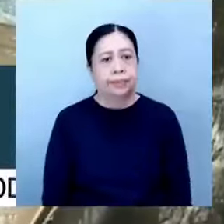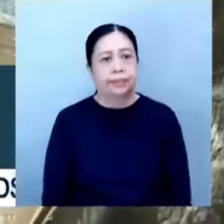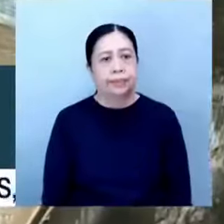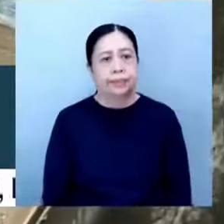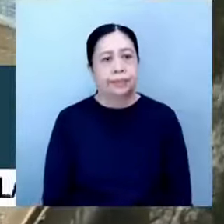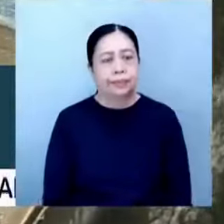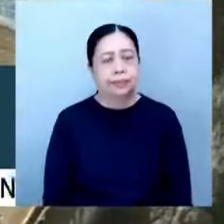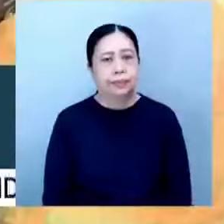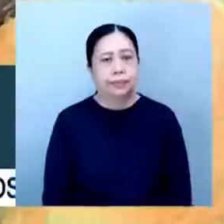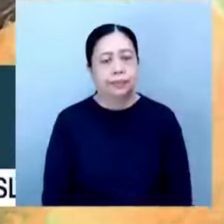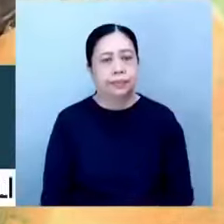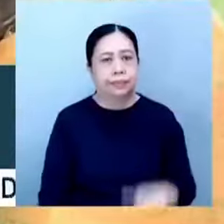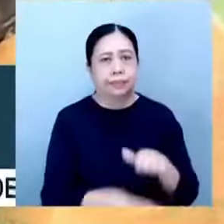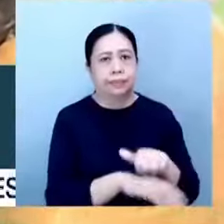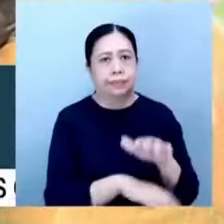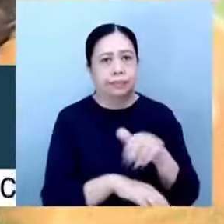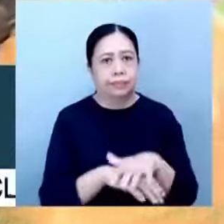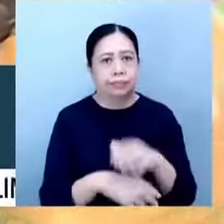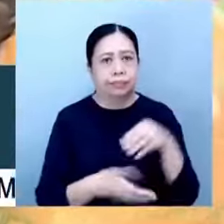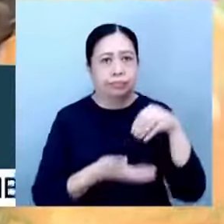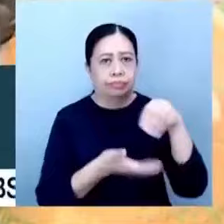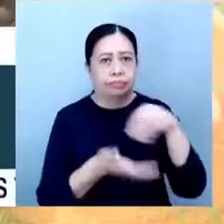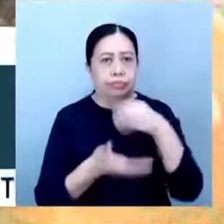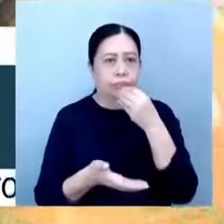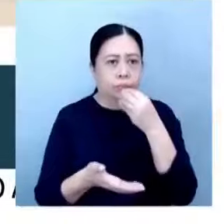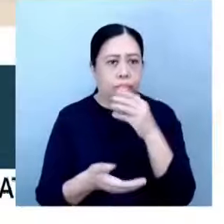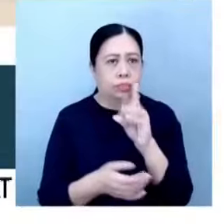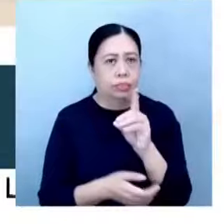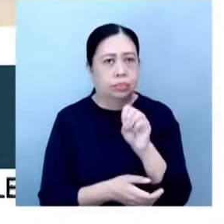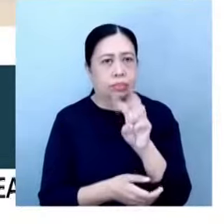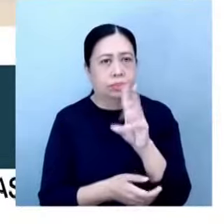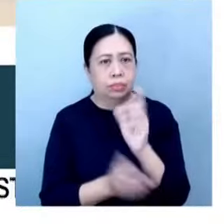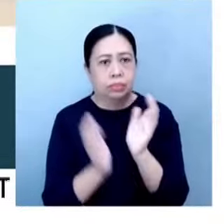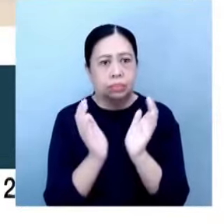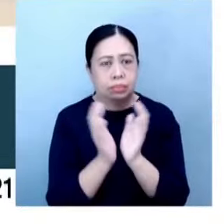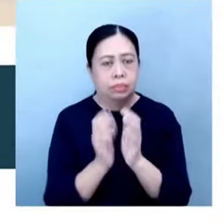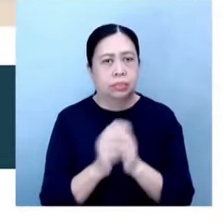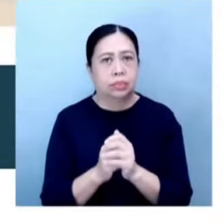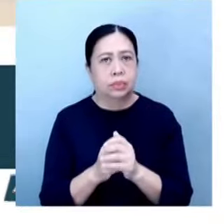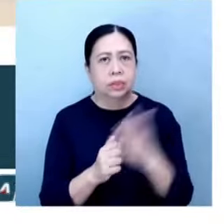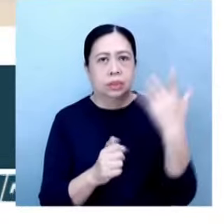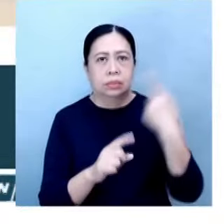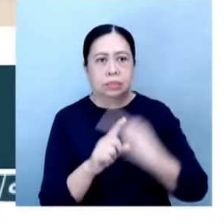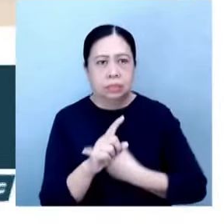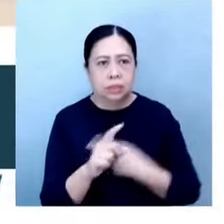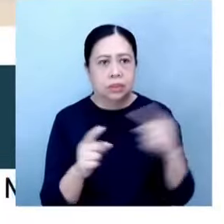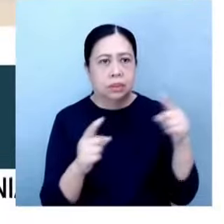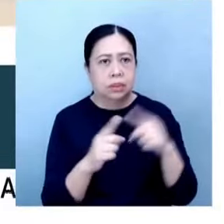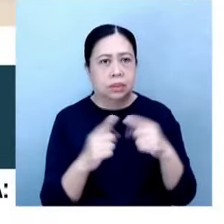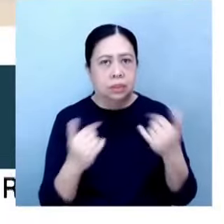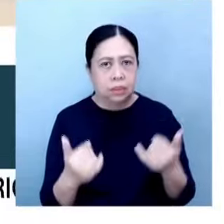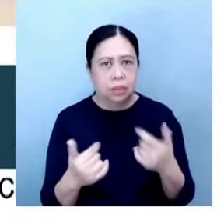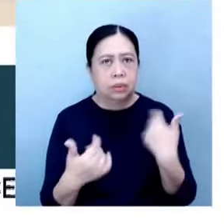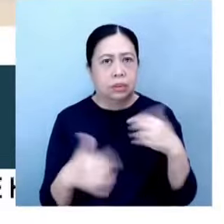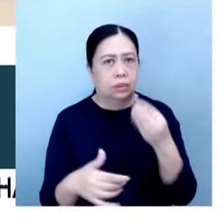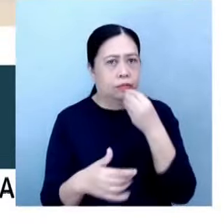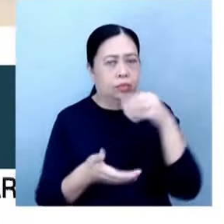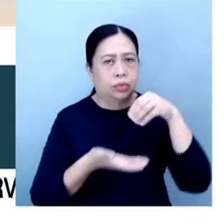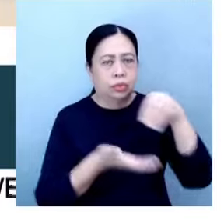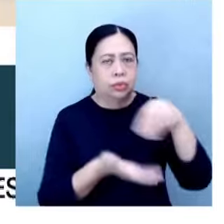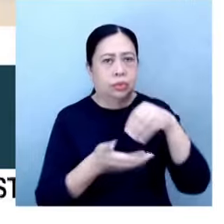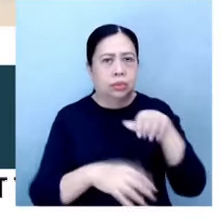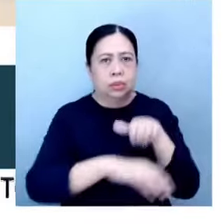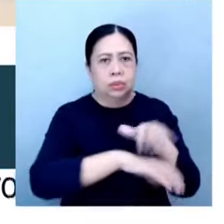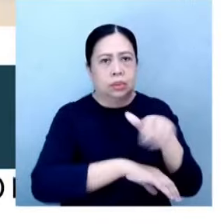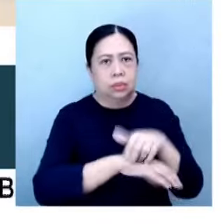Napadala po ng food packs yung DSWD as early as last month. Until ngayon, may mga food packs pa rin dumarating. More